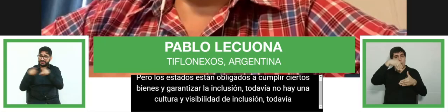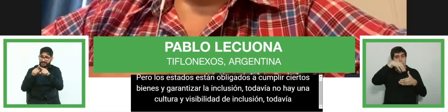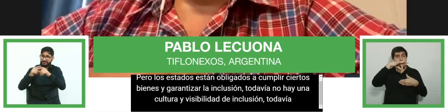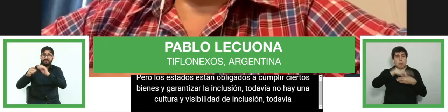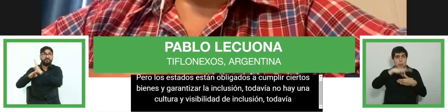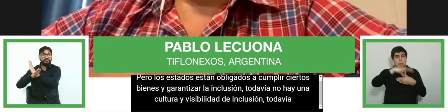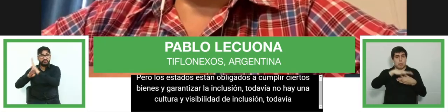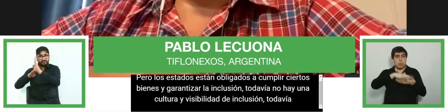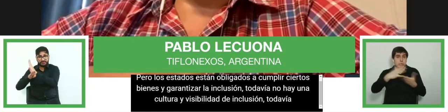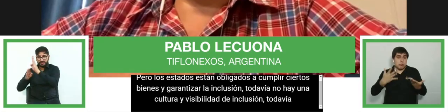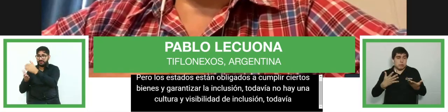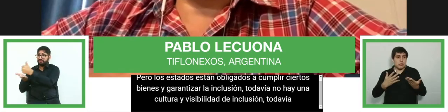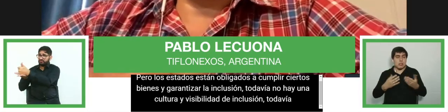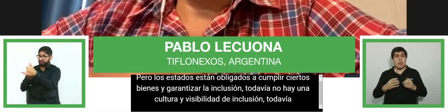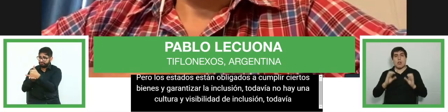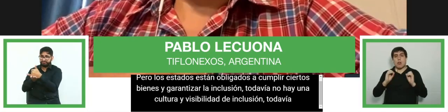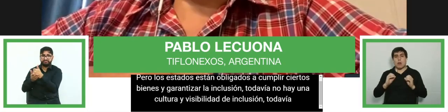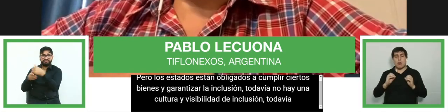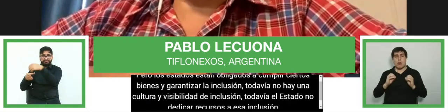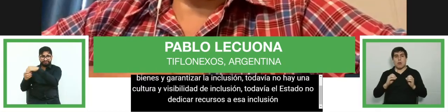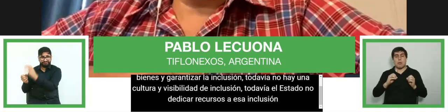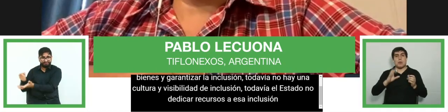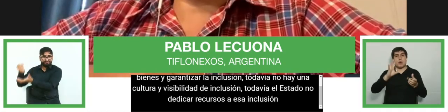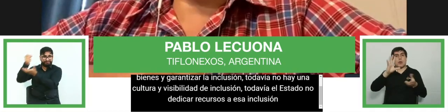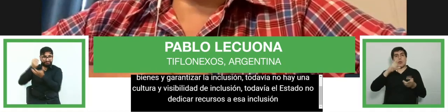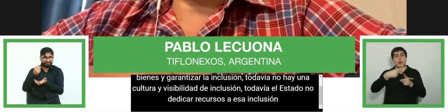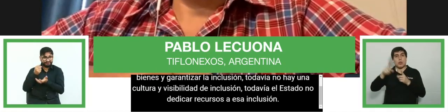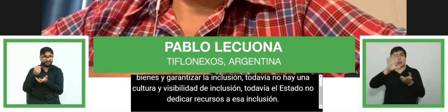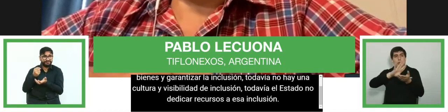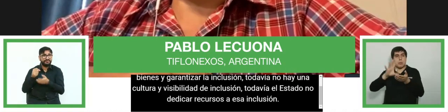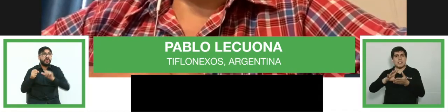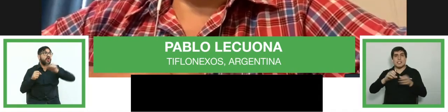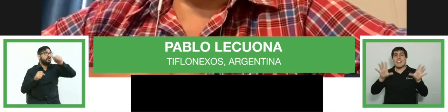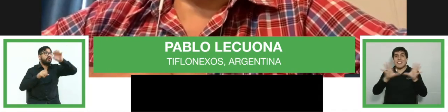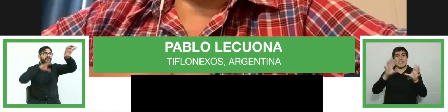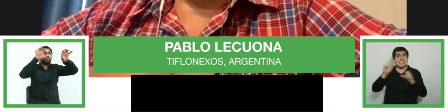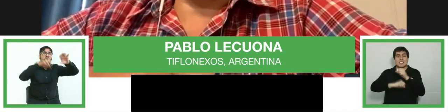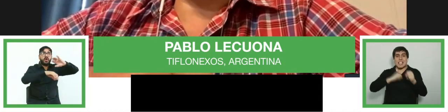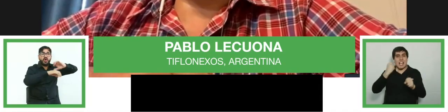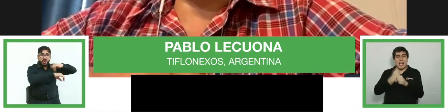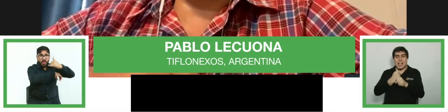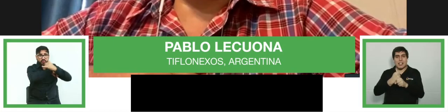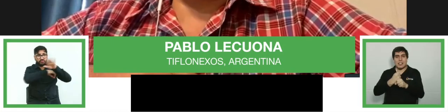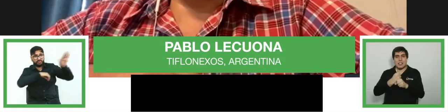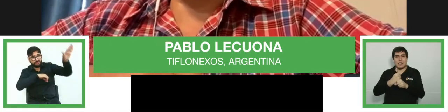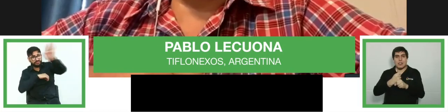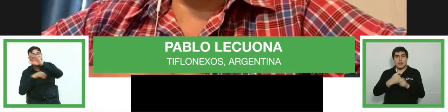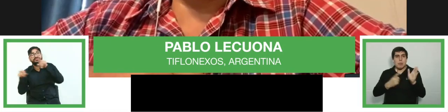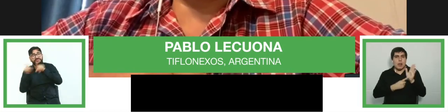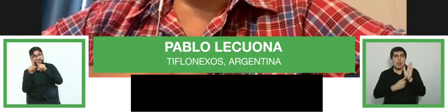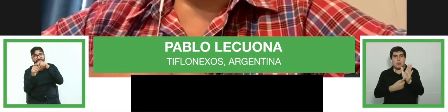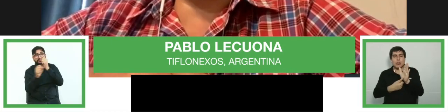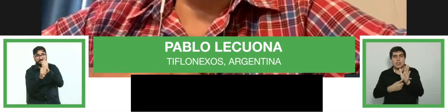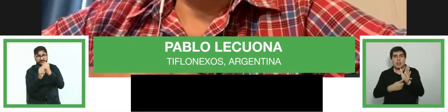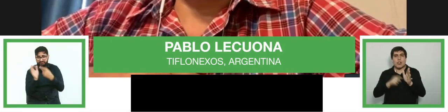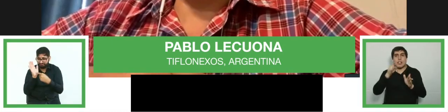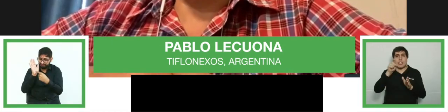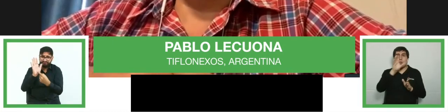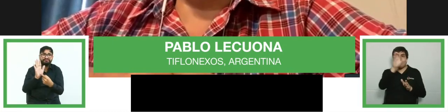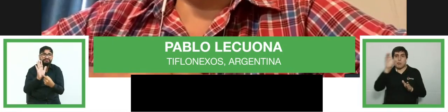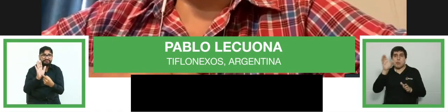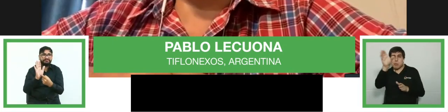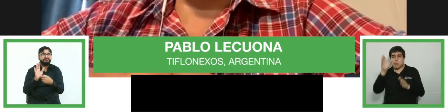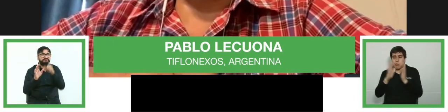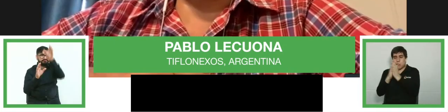And 10 years of showing that books can be made accessible, that children can have them at the same time that their other